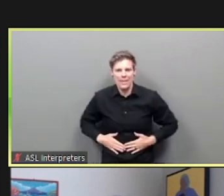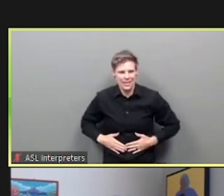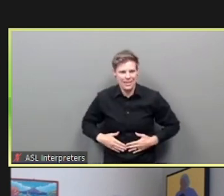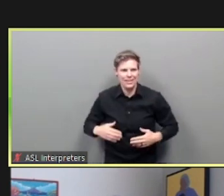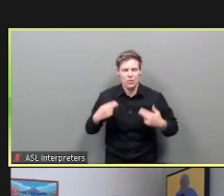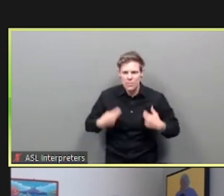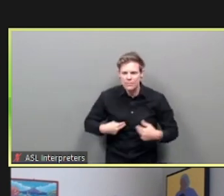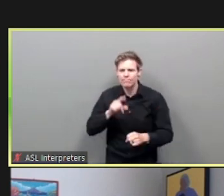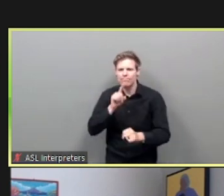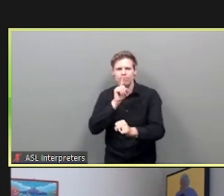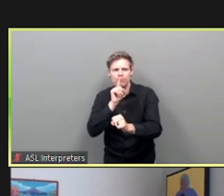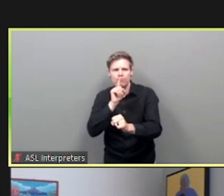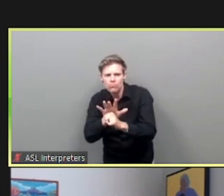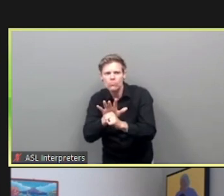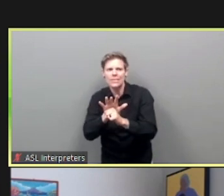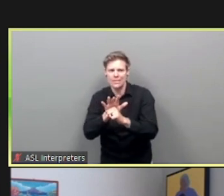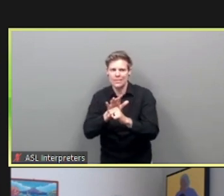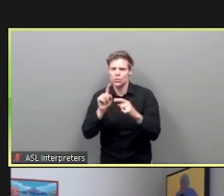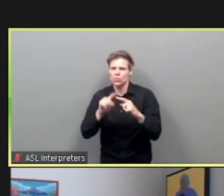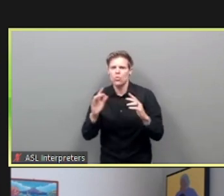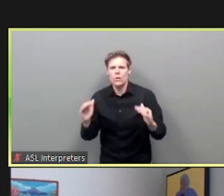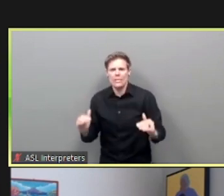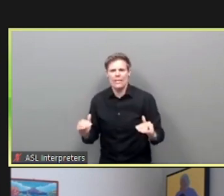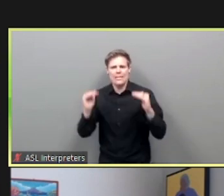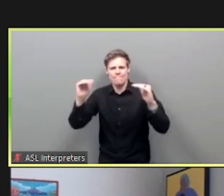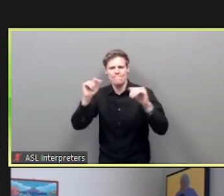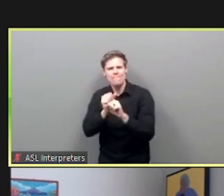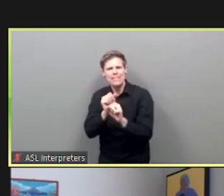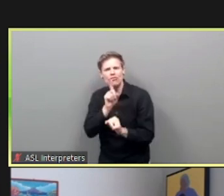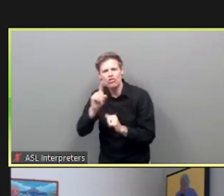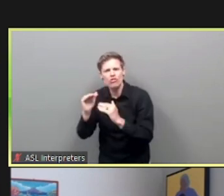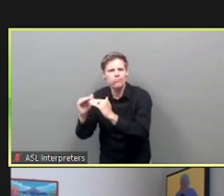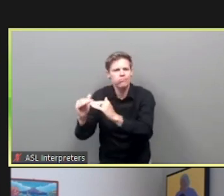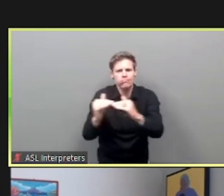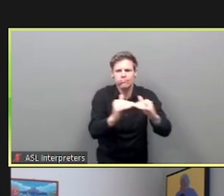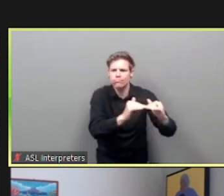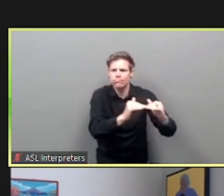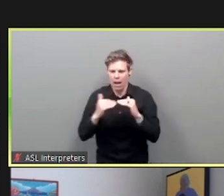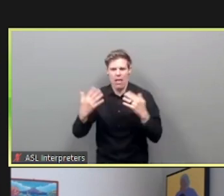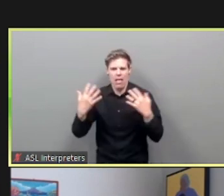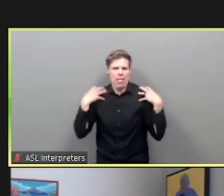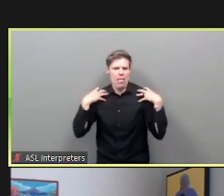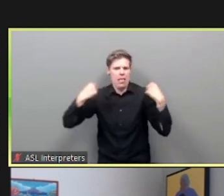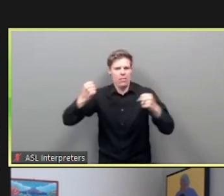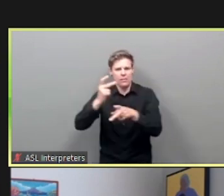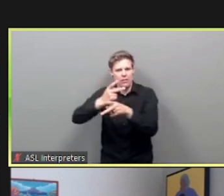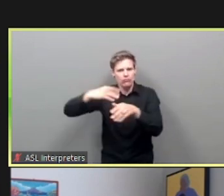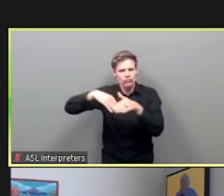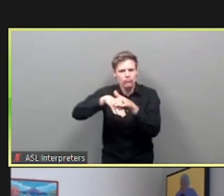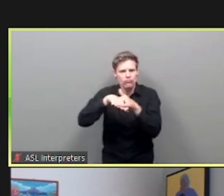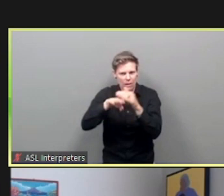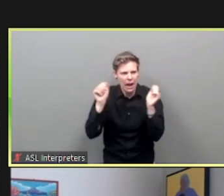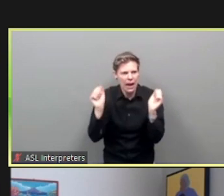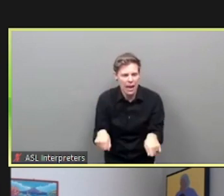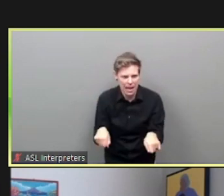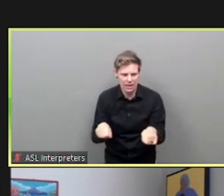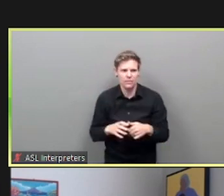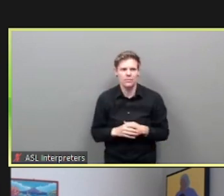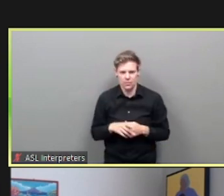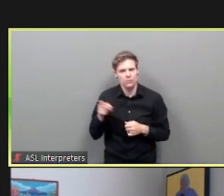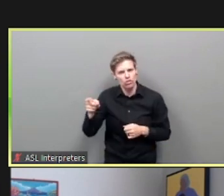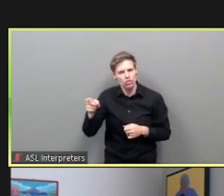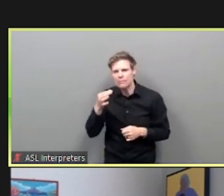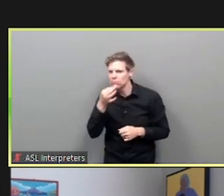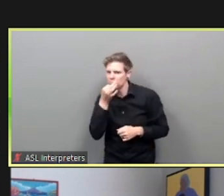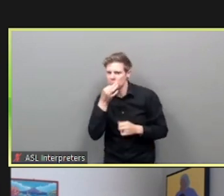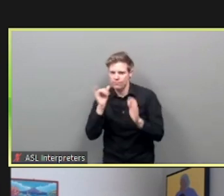advancing equity in healthcare and like really a national level expert in my view on this topic. So I'm going